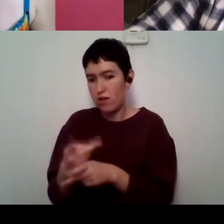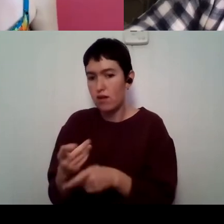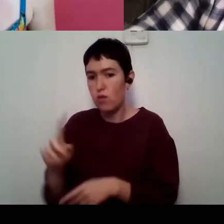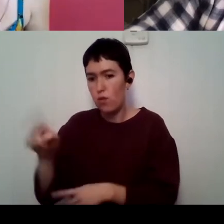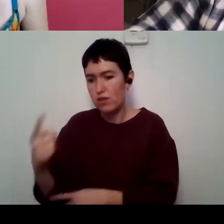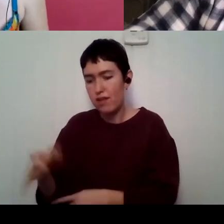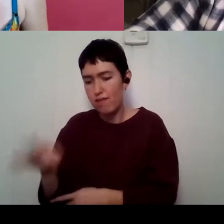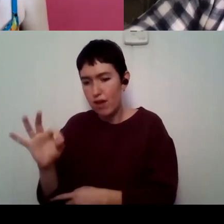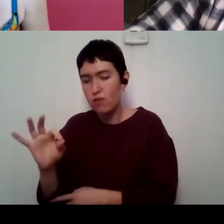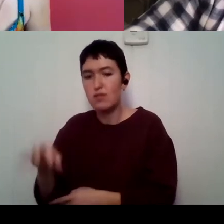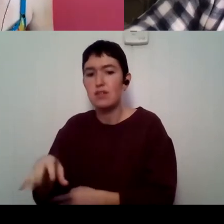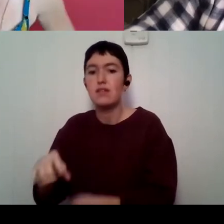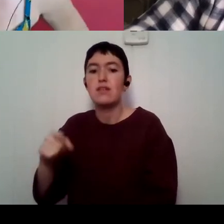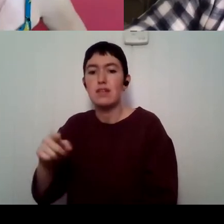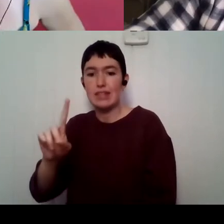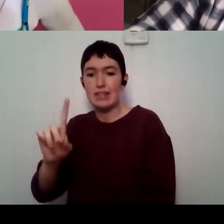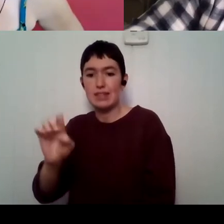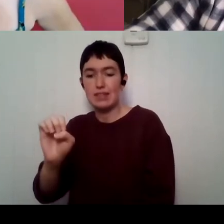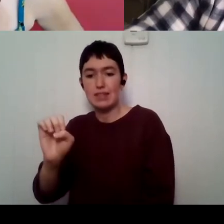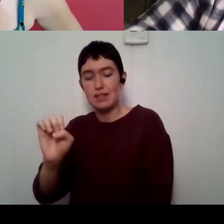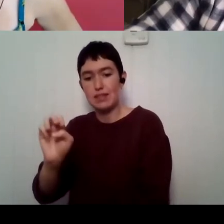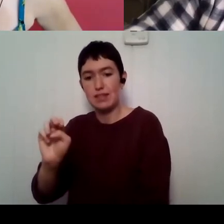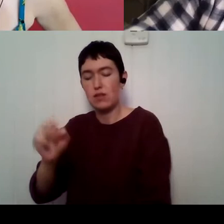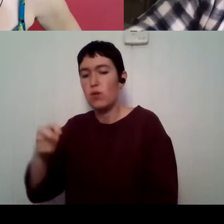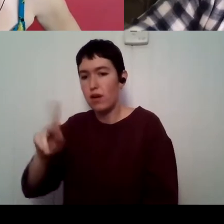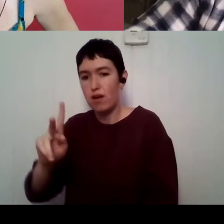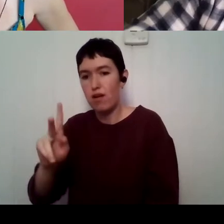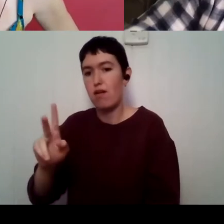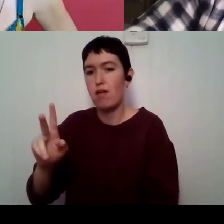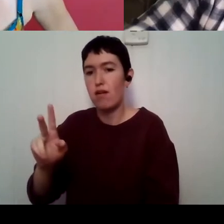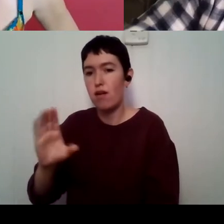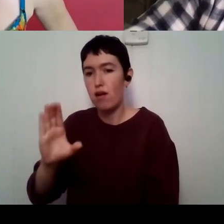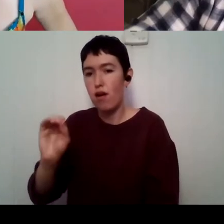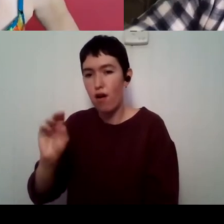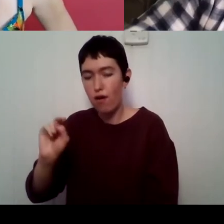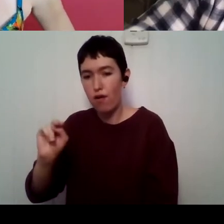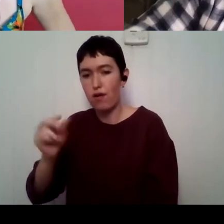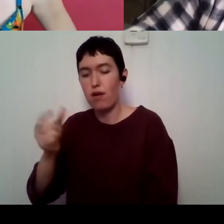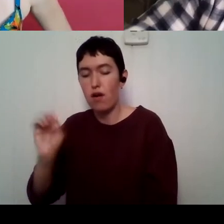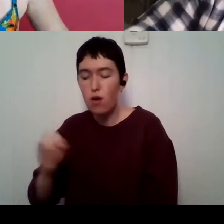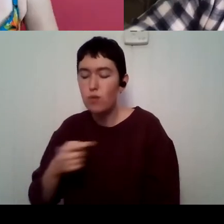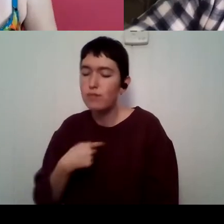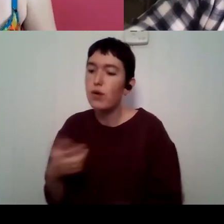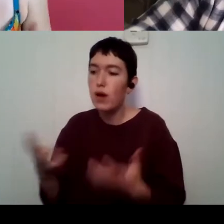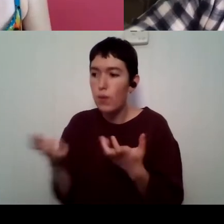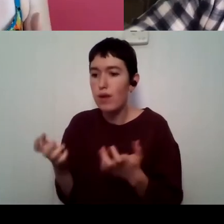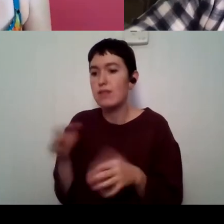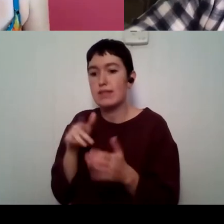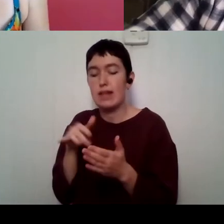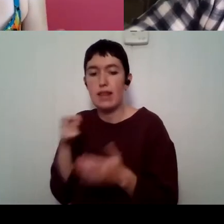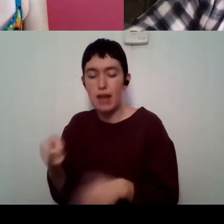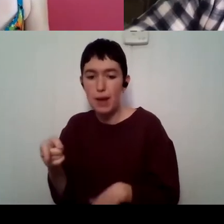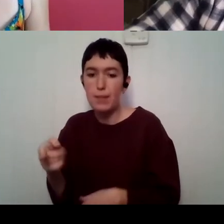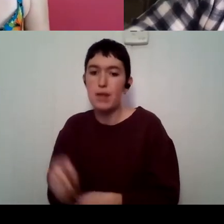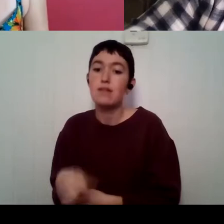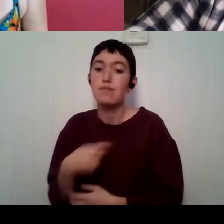of deforestation, mining in that area. And so I was actually hoping to study them. I was going to do volunteer